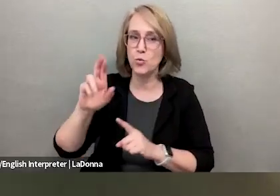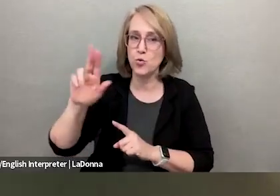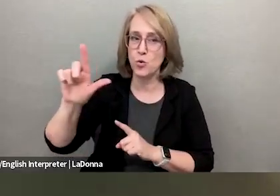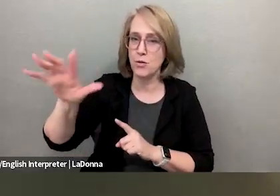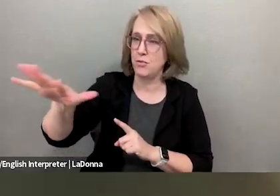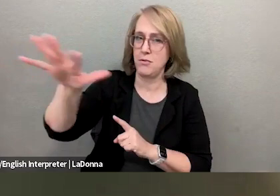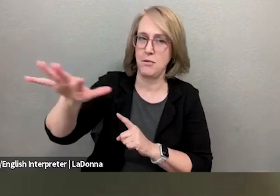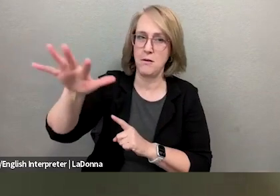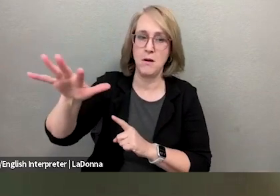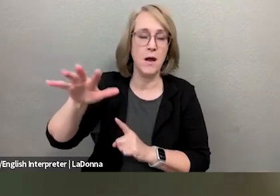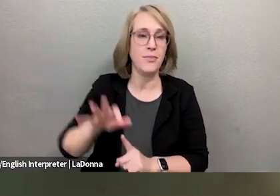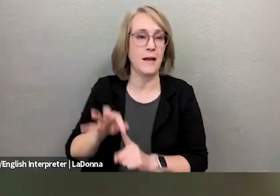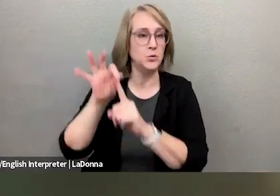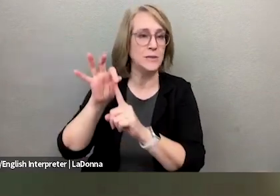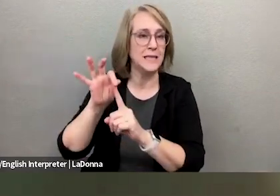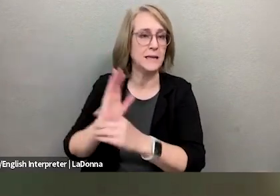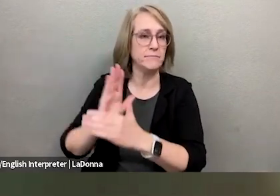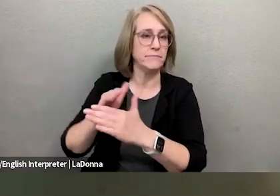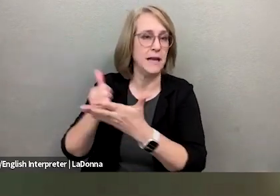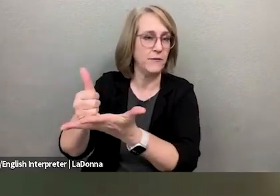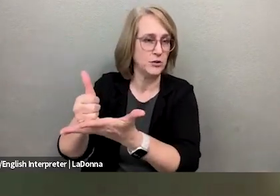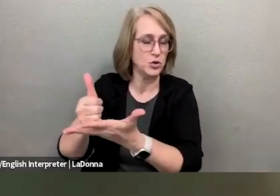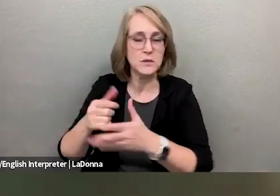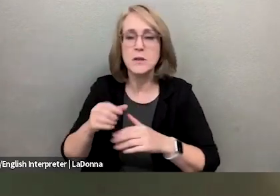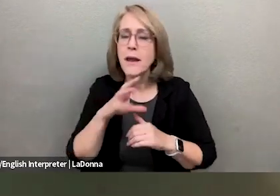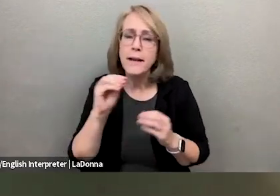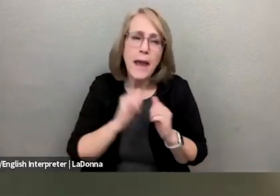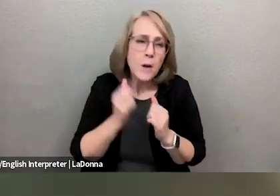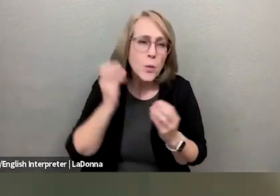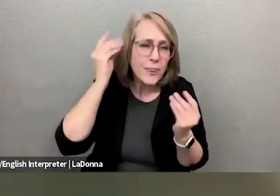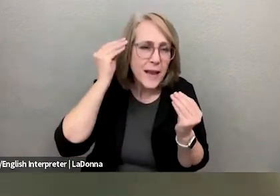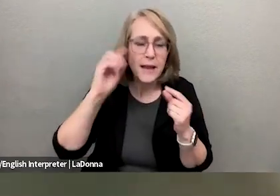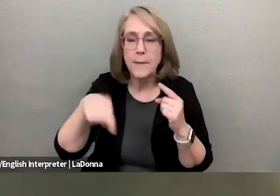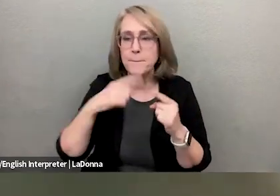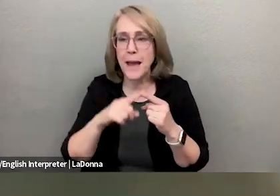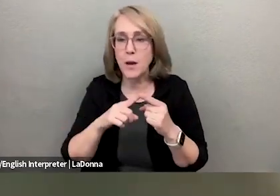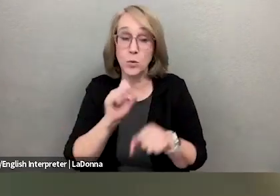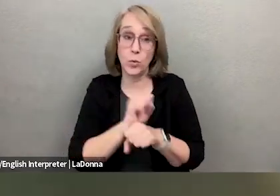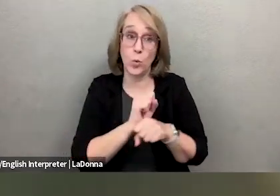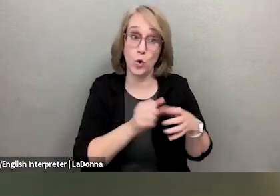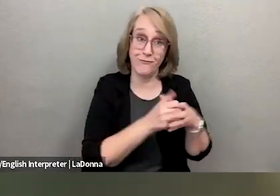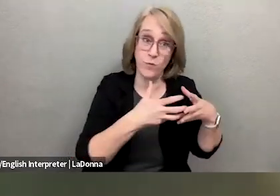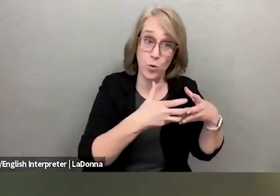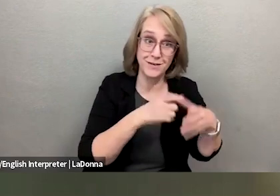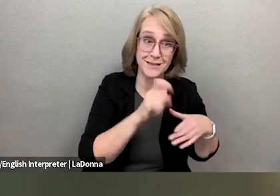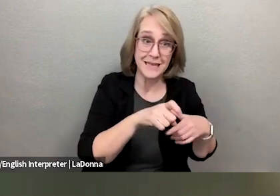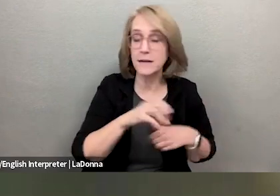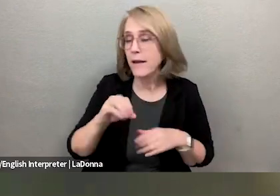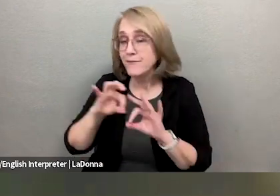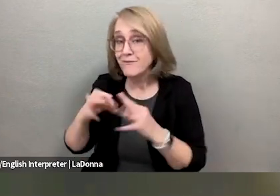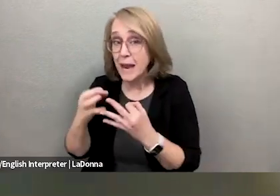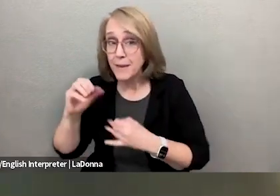require unique interventions, and how should we be thinking about this in the context of both workforce need and family caregiver